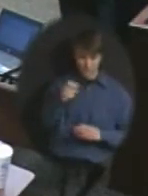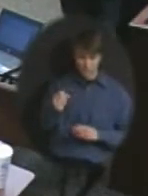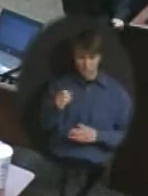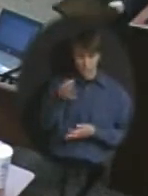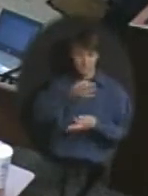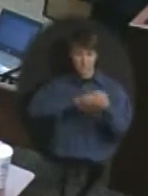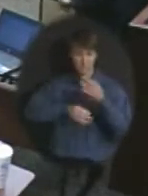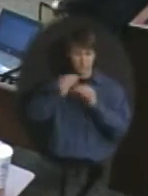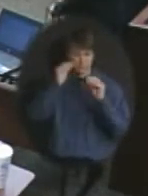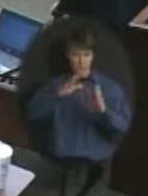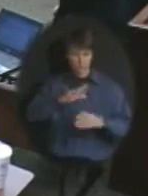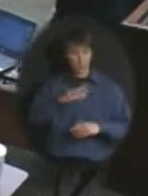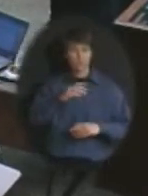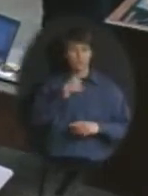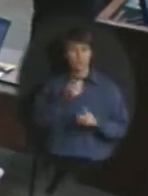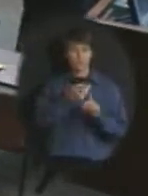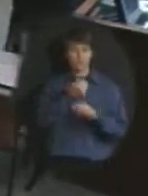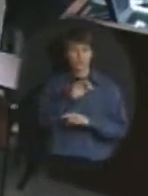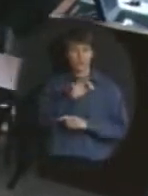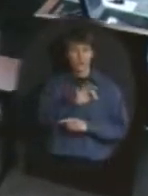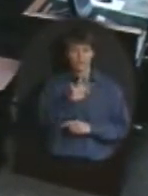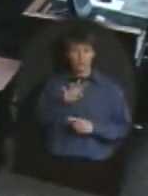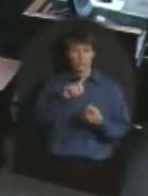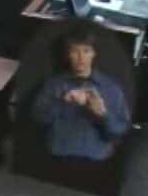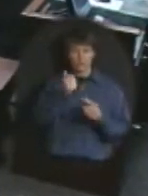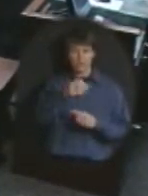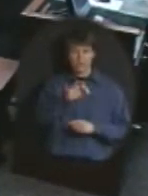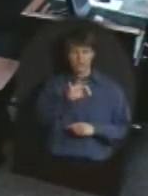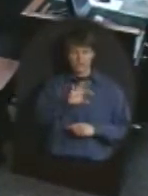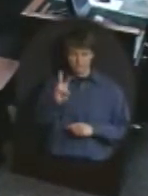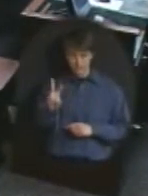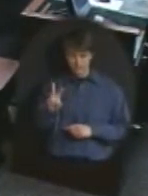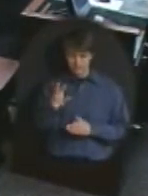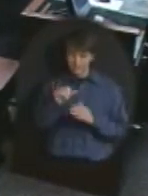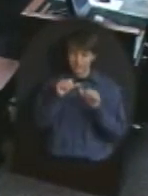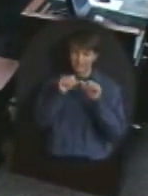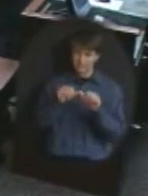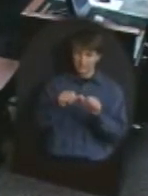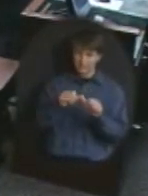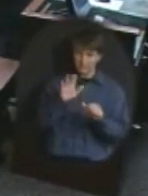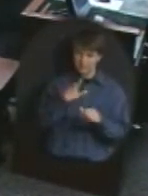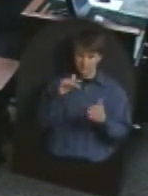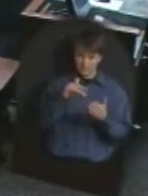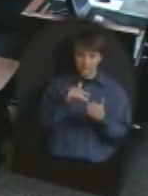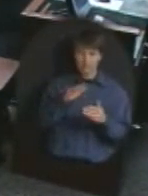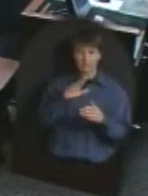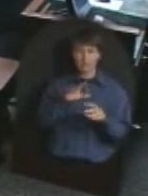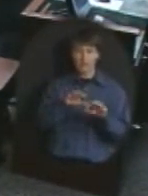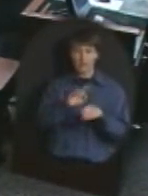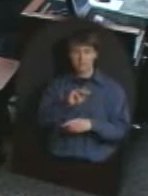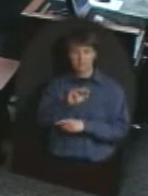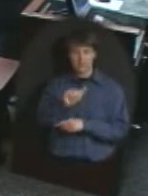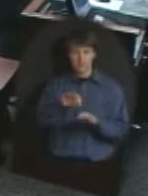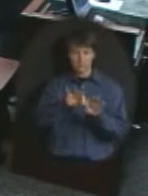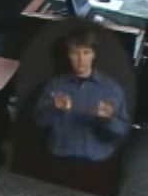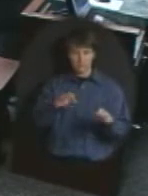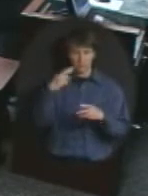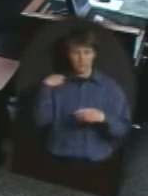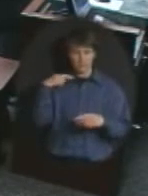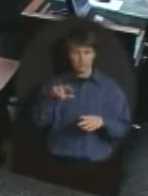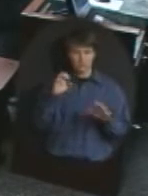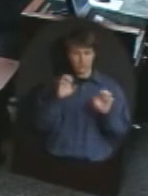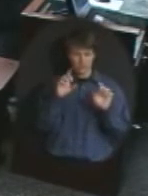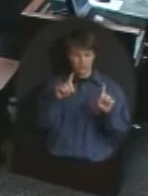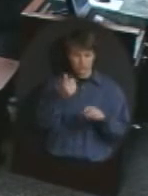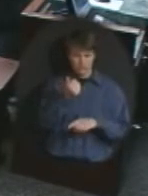in the district from 94 to 96. He continued his studies at Nazarene Theological Seminary and earned a Master's of Religious Education in